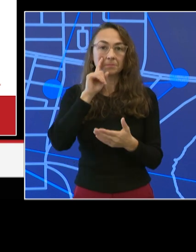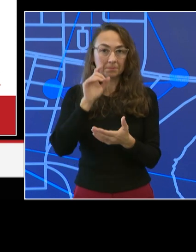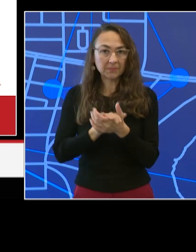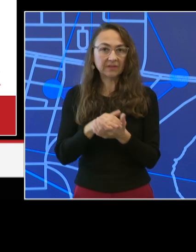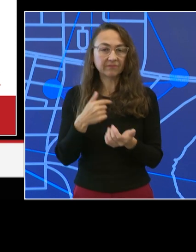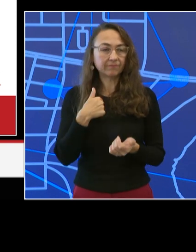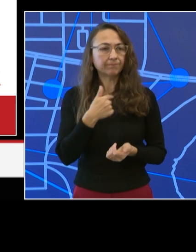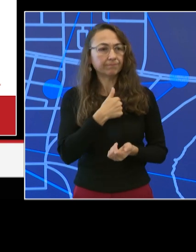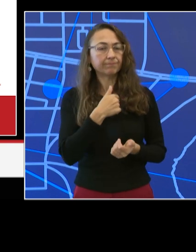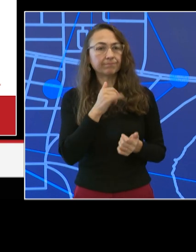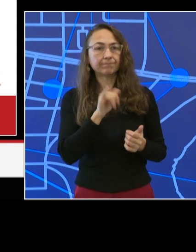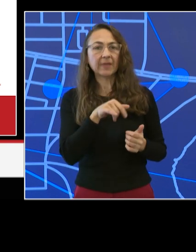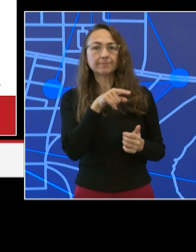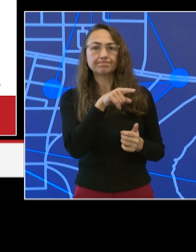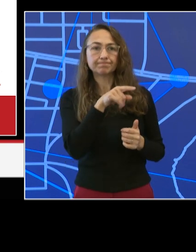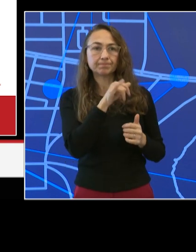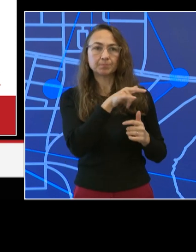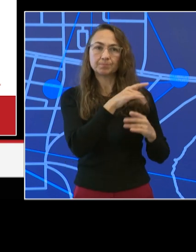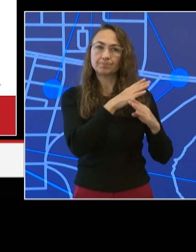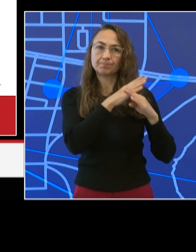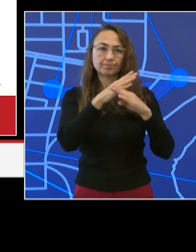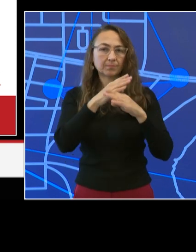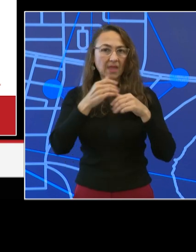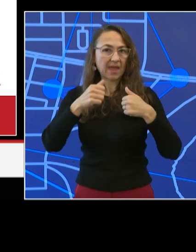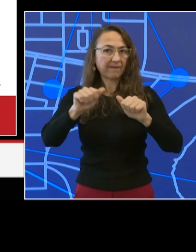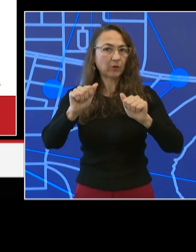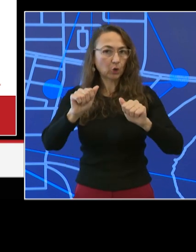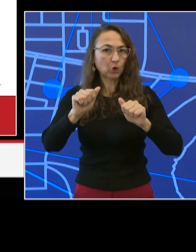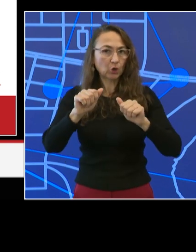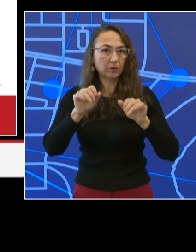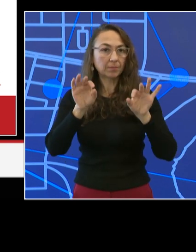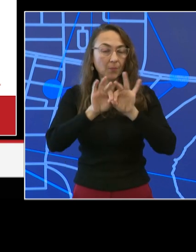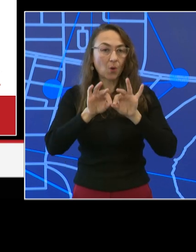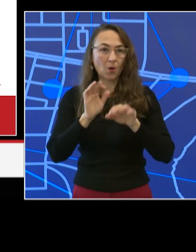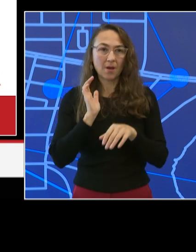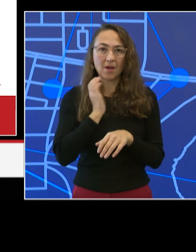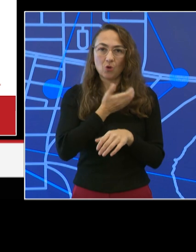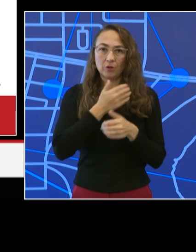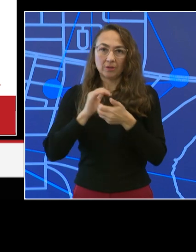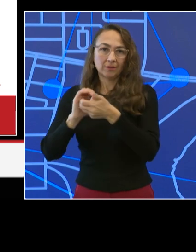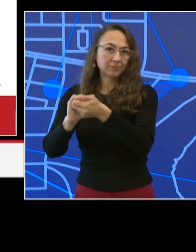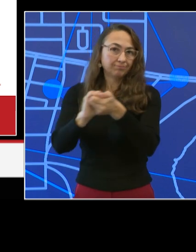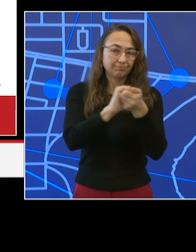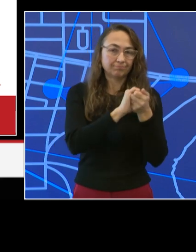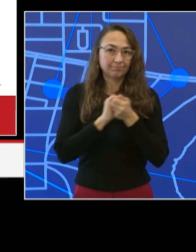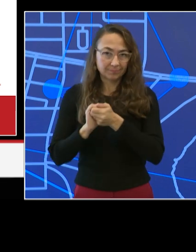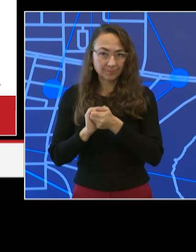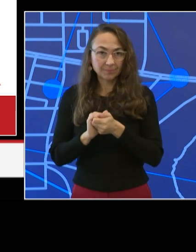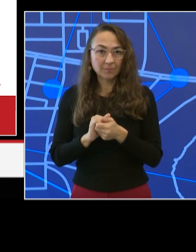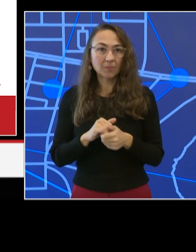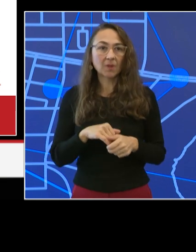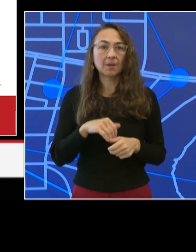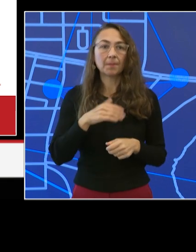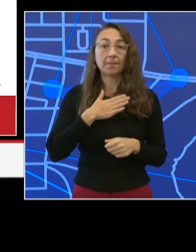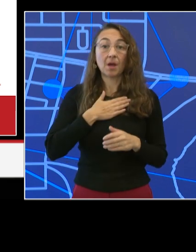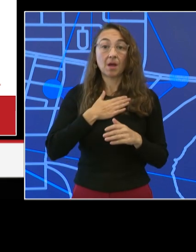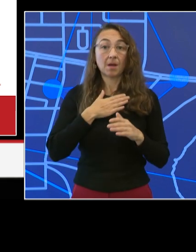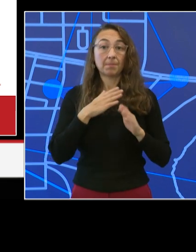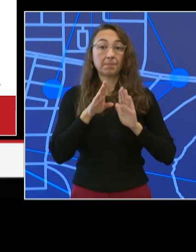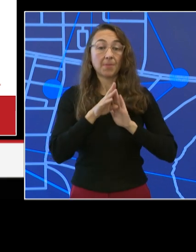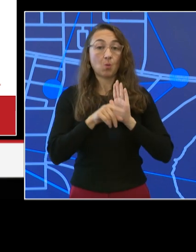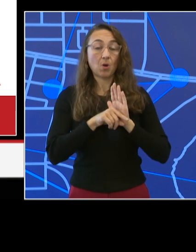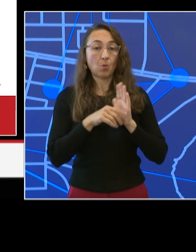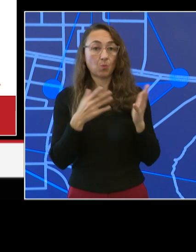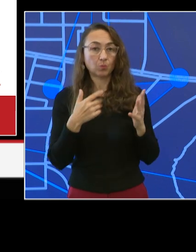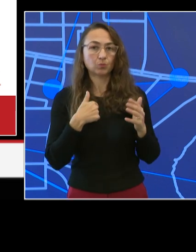efforts, which is an important part of our ecosystem. And one of the things, I come from the juvenile justice world, is making sure that our kids